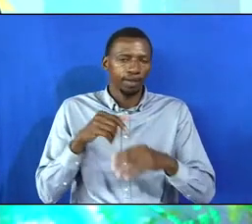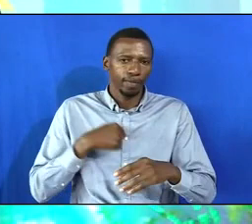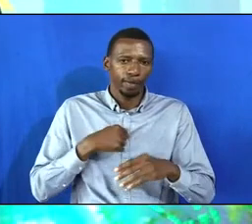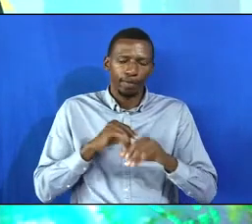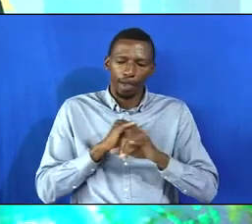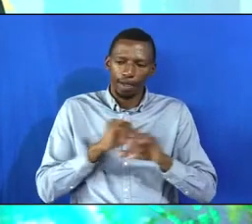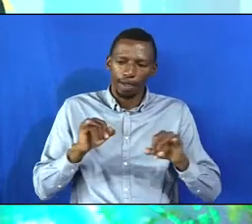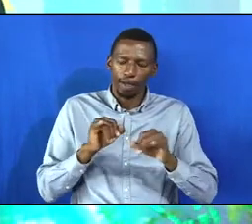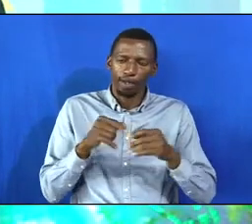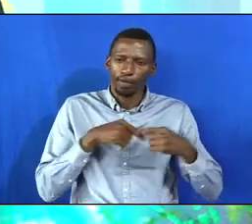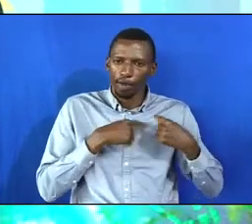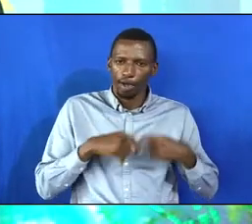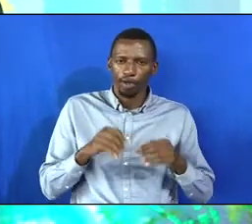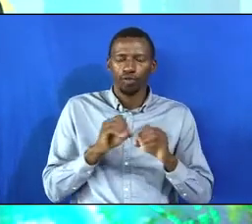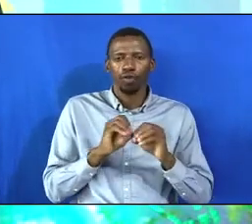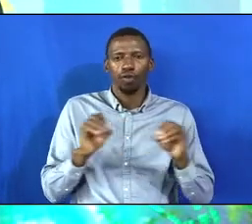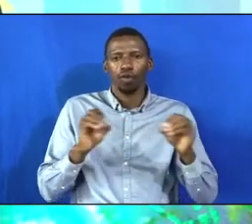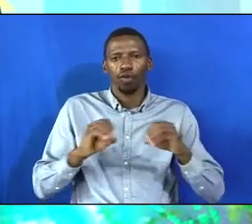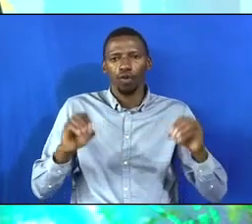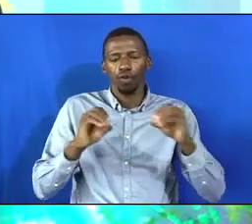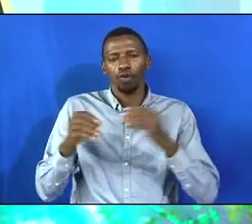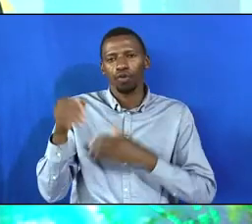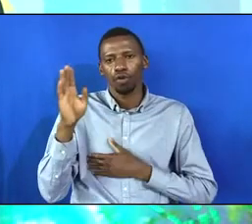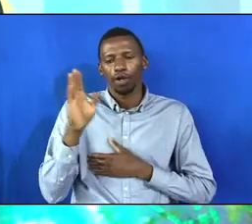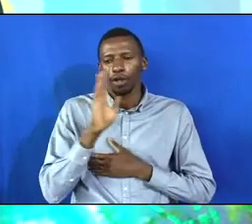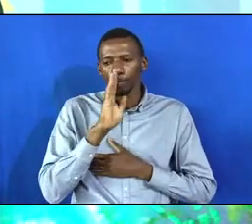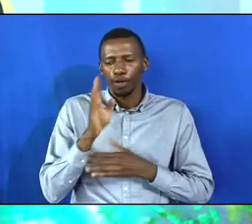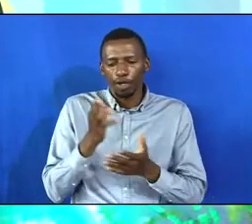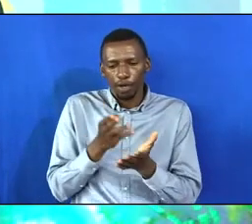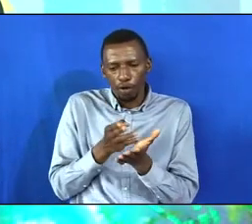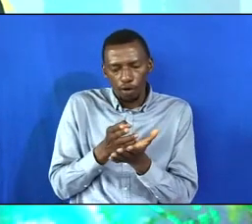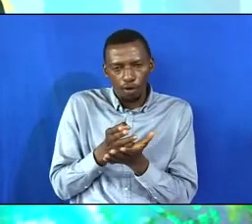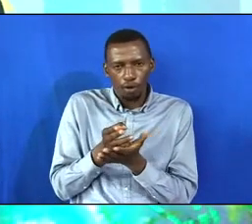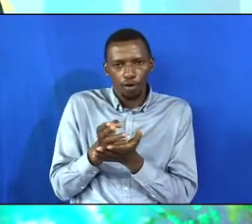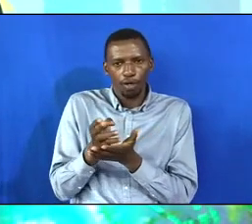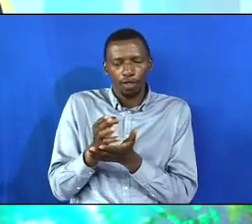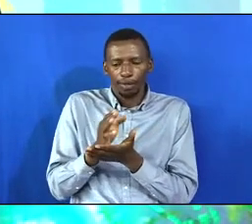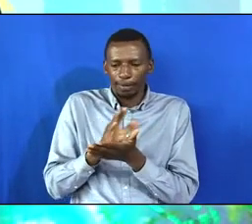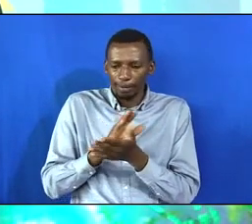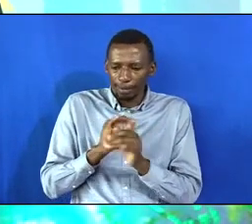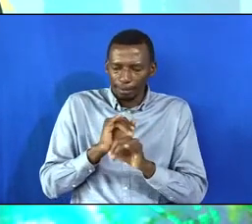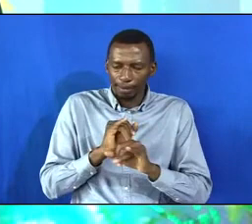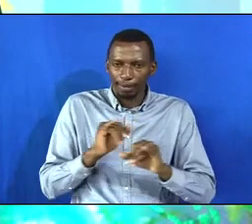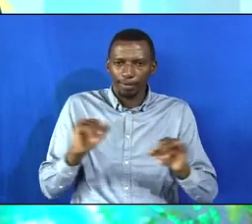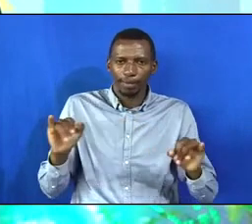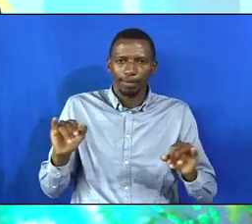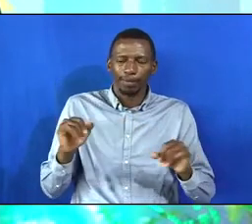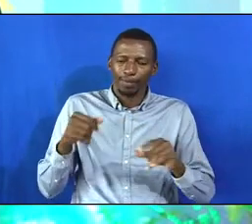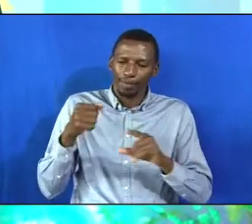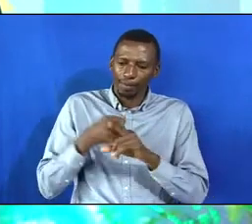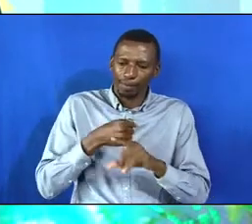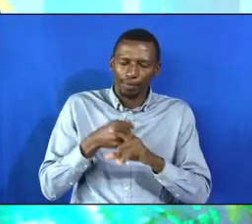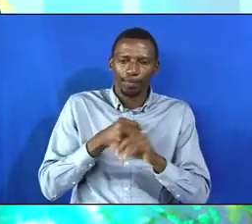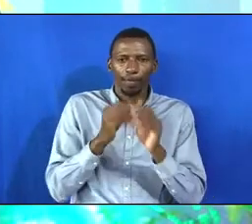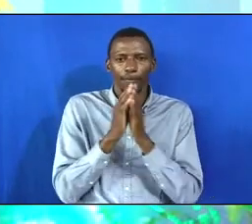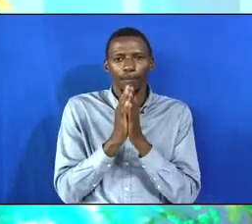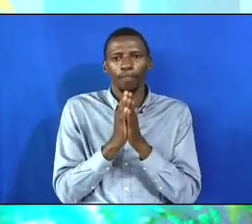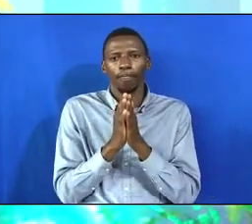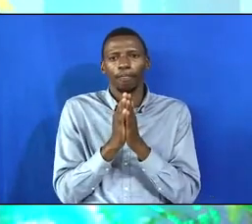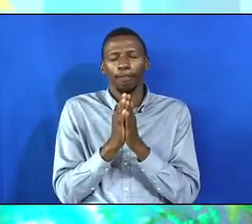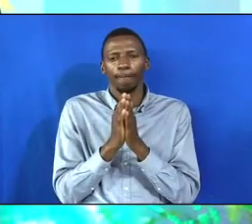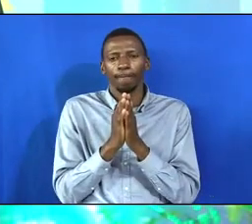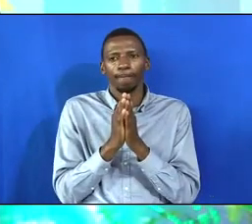me. Be in earnest, be sincere, fervent prayer availeth much. Jacob, like Rezo, in